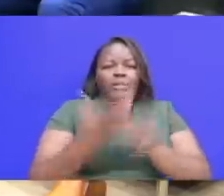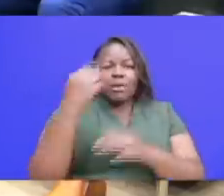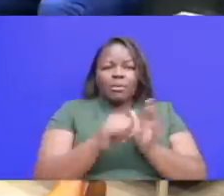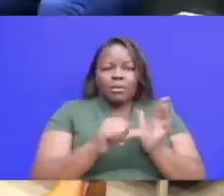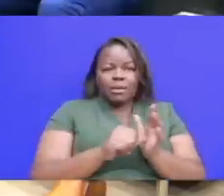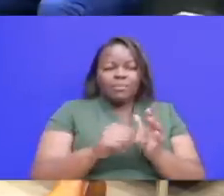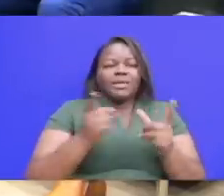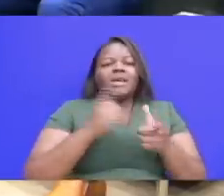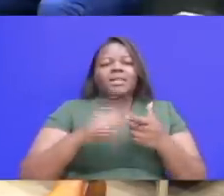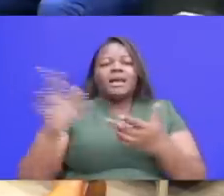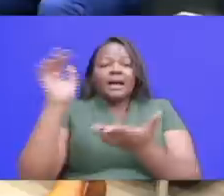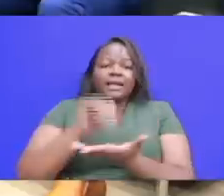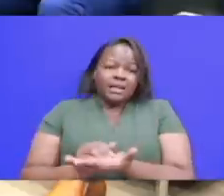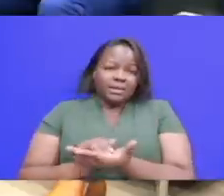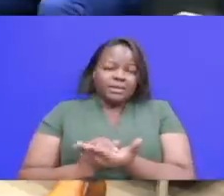Again, we are coming to see that